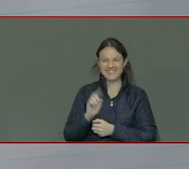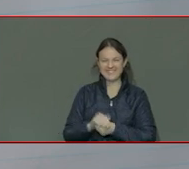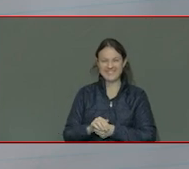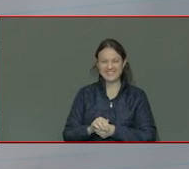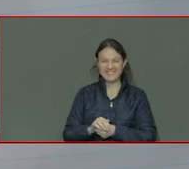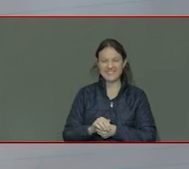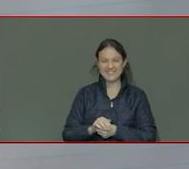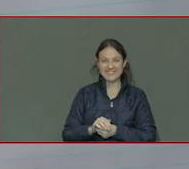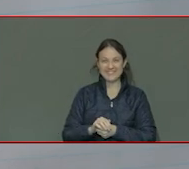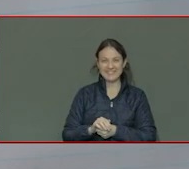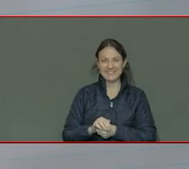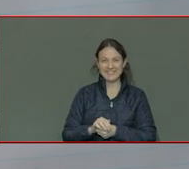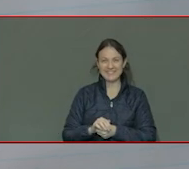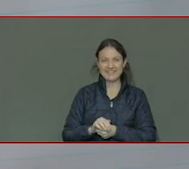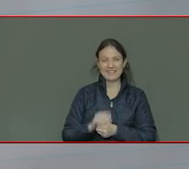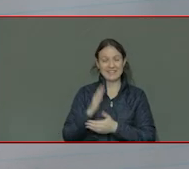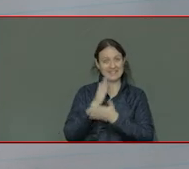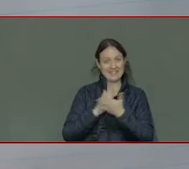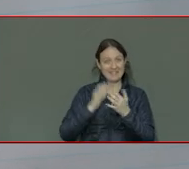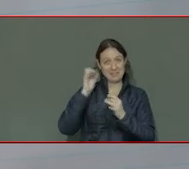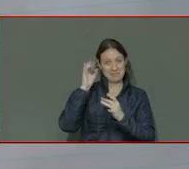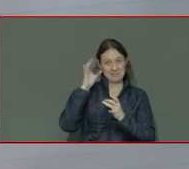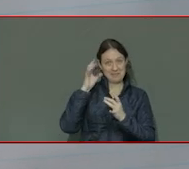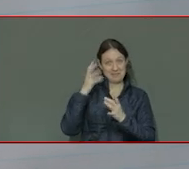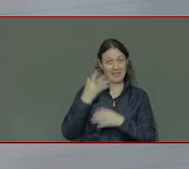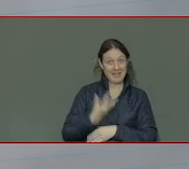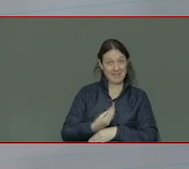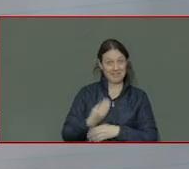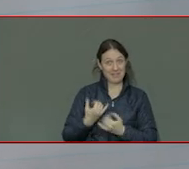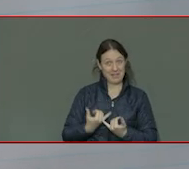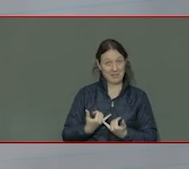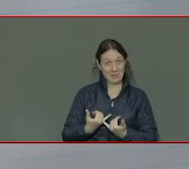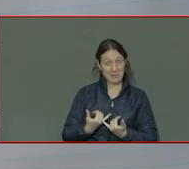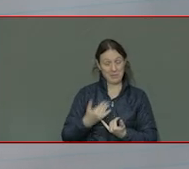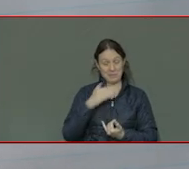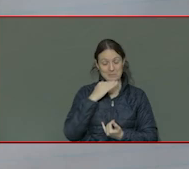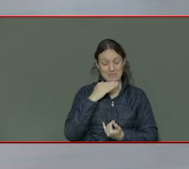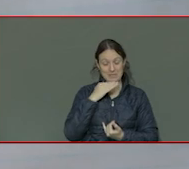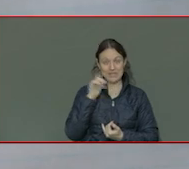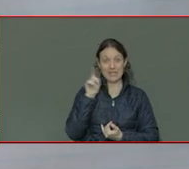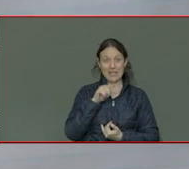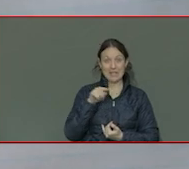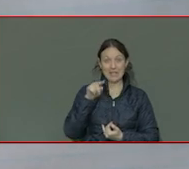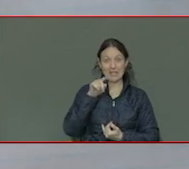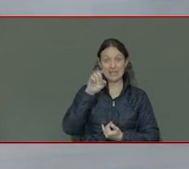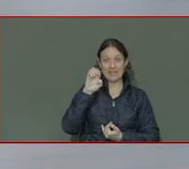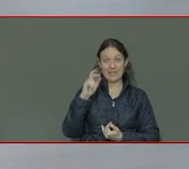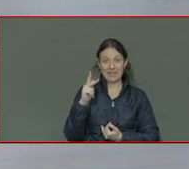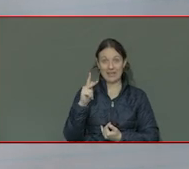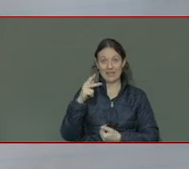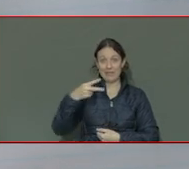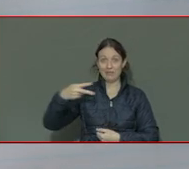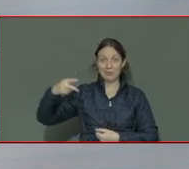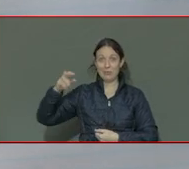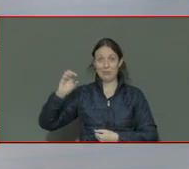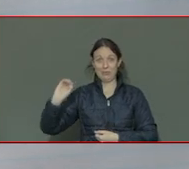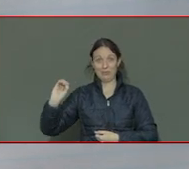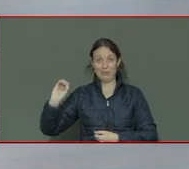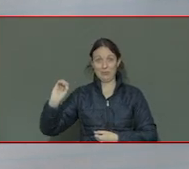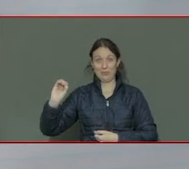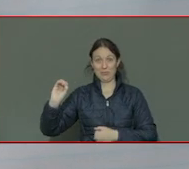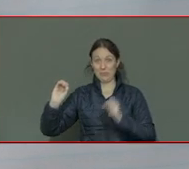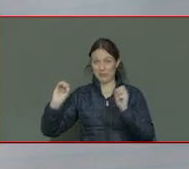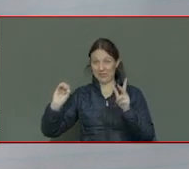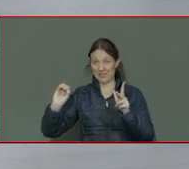some information is given there. It means delta EK equals 0. Okay, so